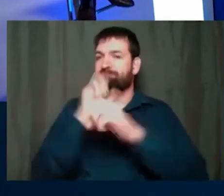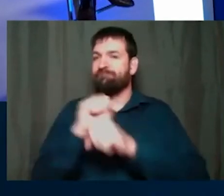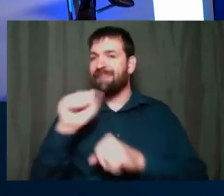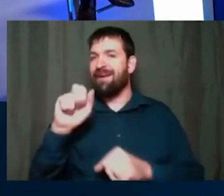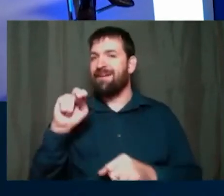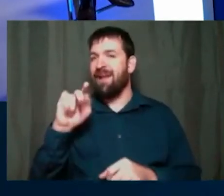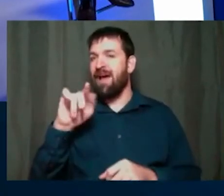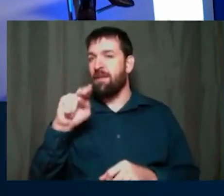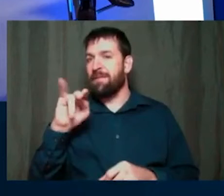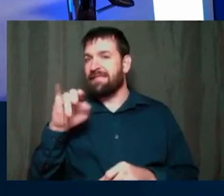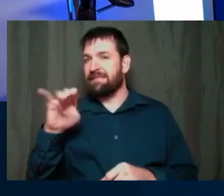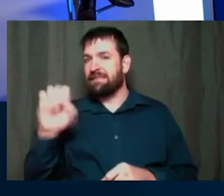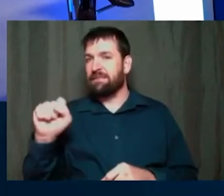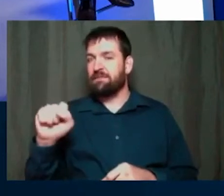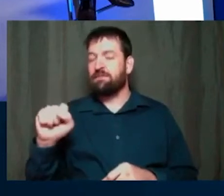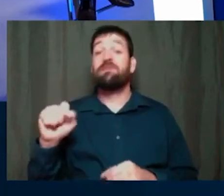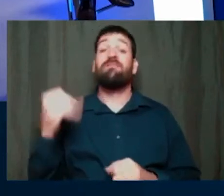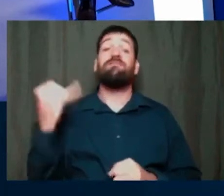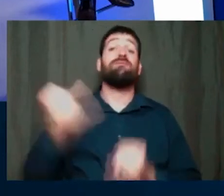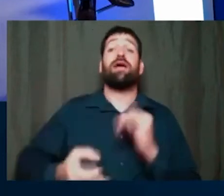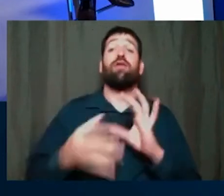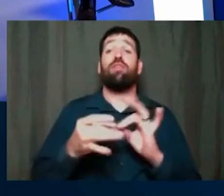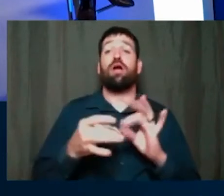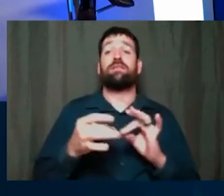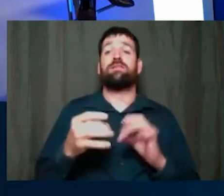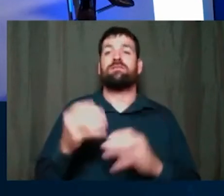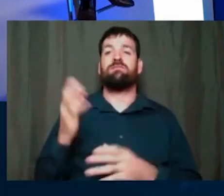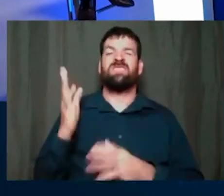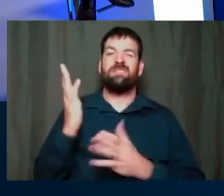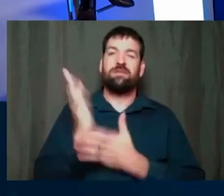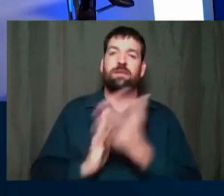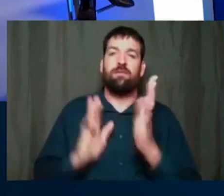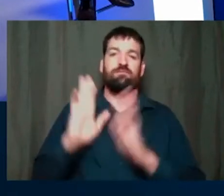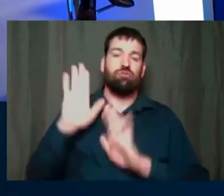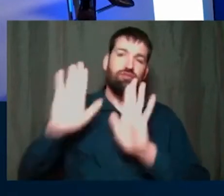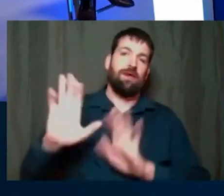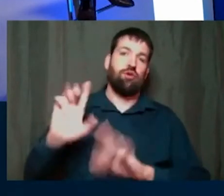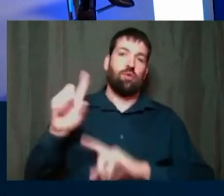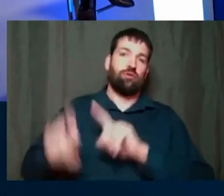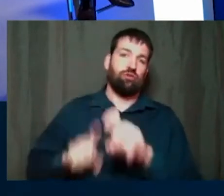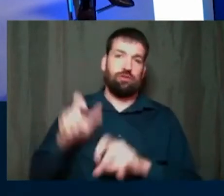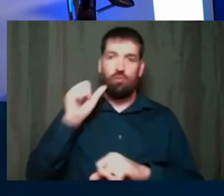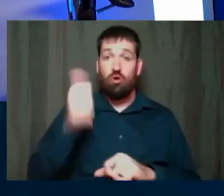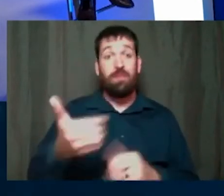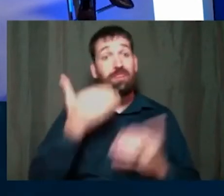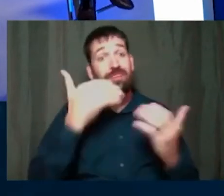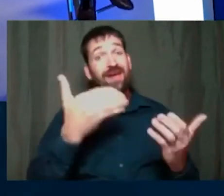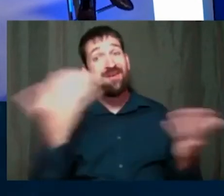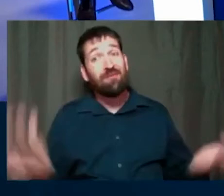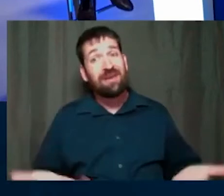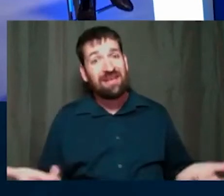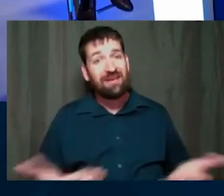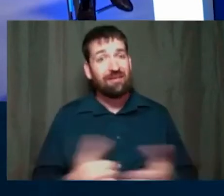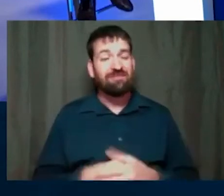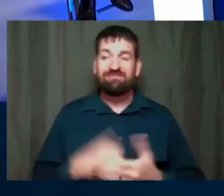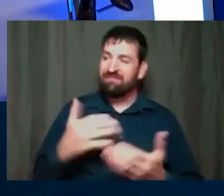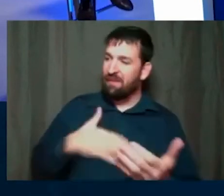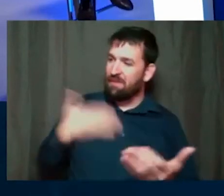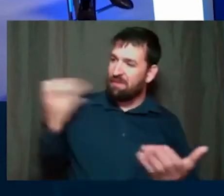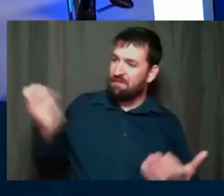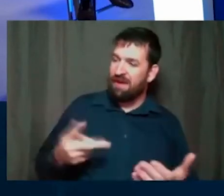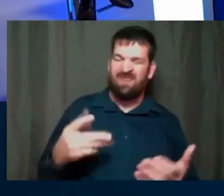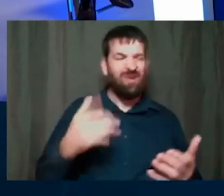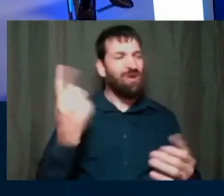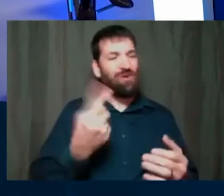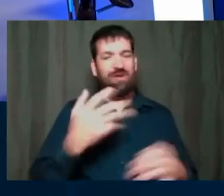let's. We're going to get to our final thoughts. Again, we'll get to some of those great questions tomorrow. Dr. Nawalanic, thanks for being here today. Thanks for having me. Good to be back. Always Good a to see you pleasure, guys. man. Yeah. We